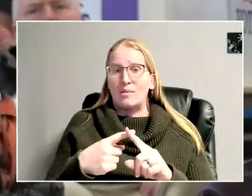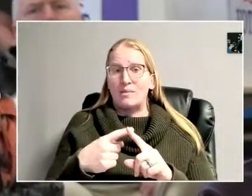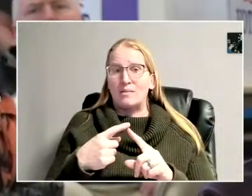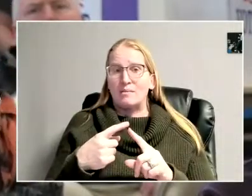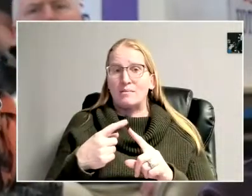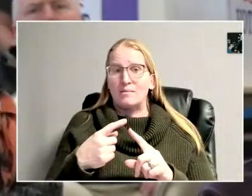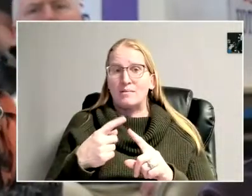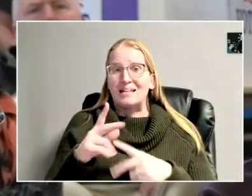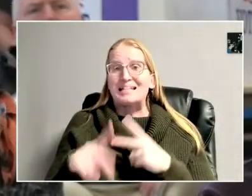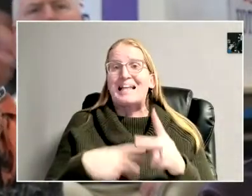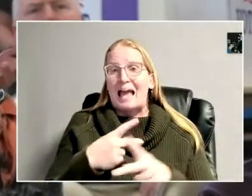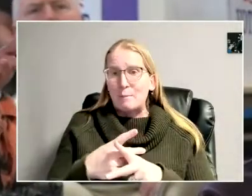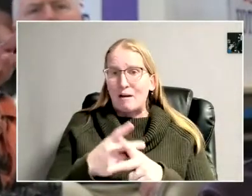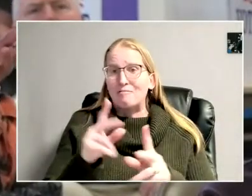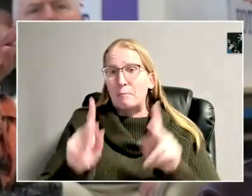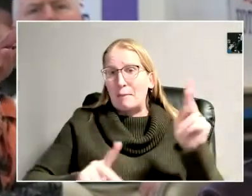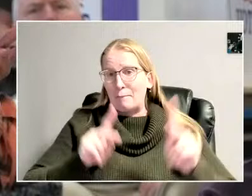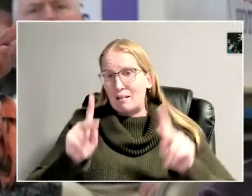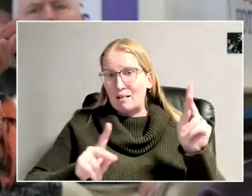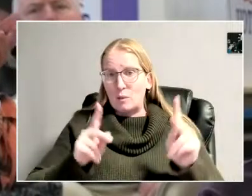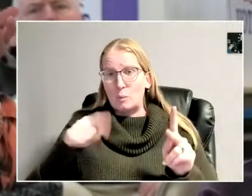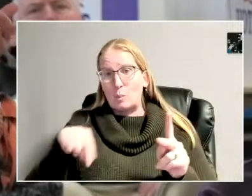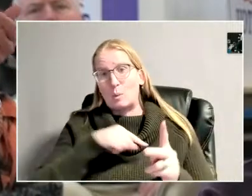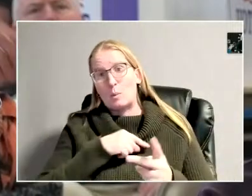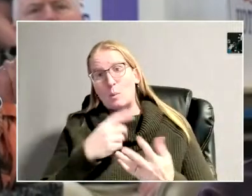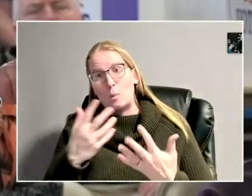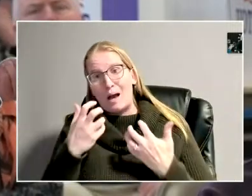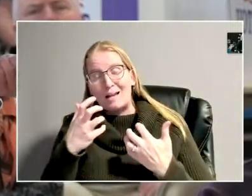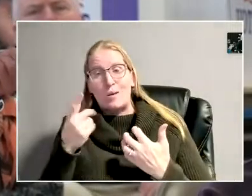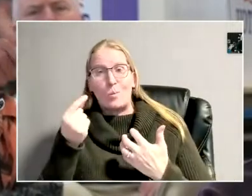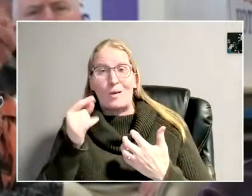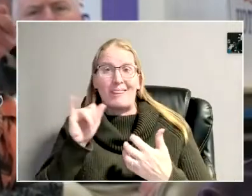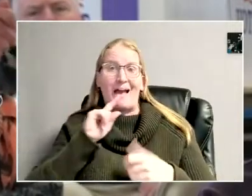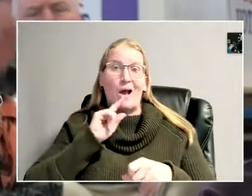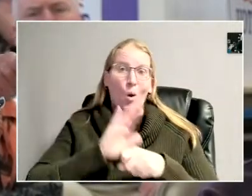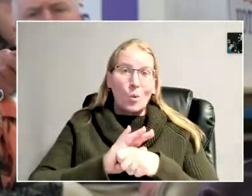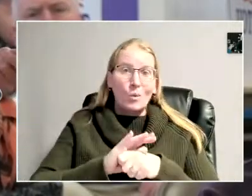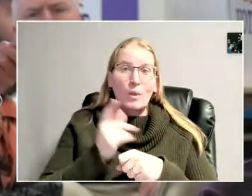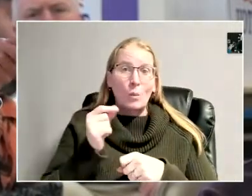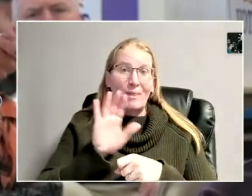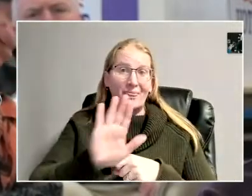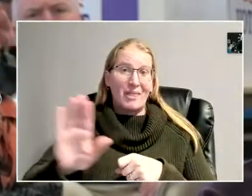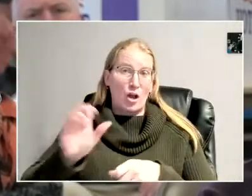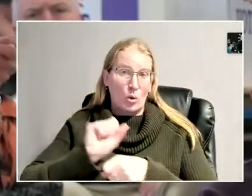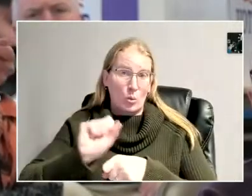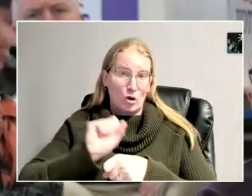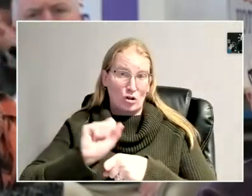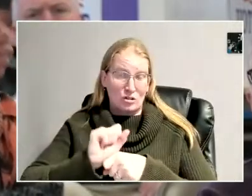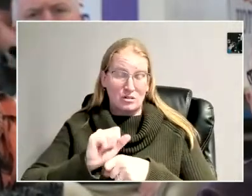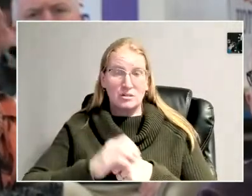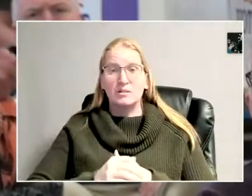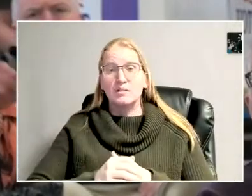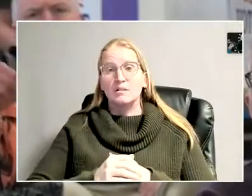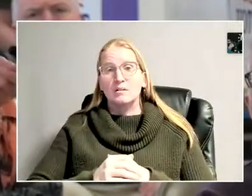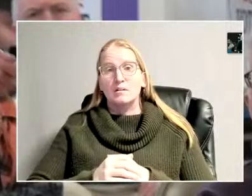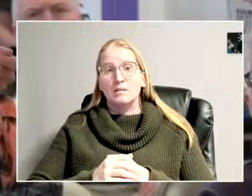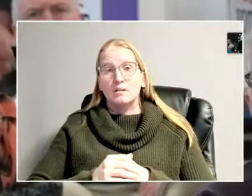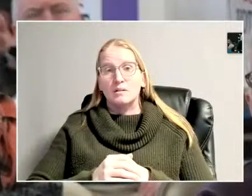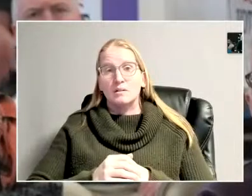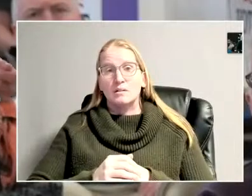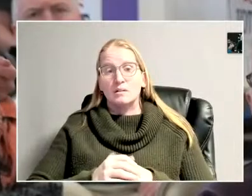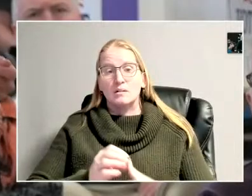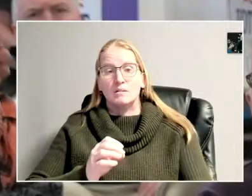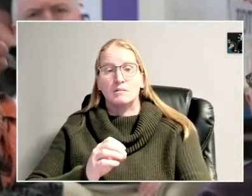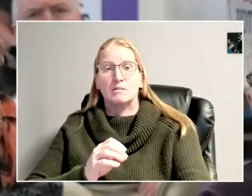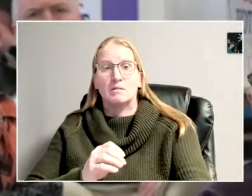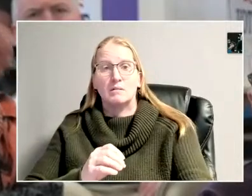oath and what they are supposed to be doing um there is a concerning level of of obscurity behind